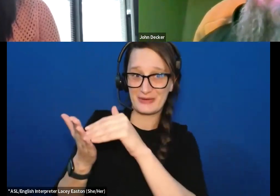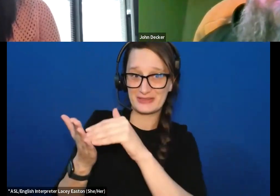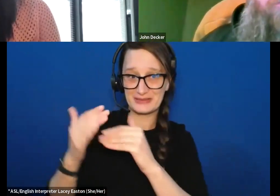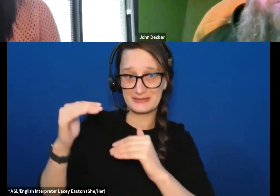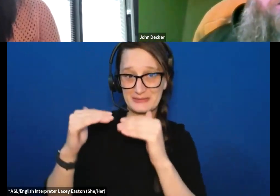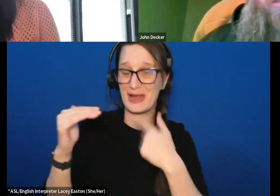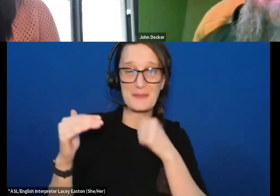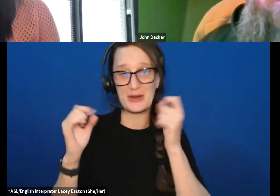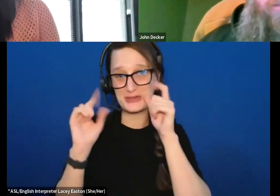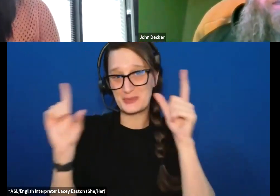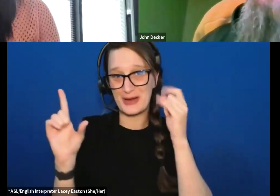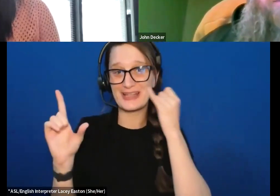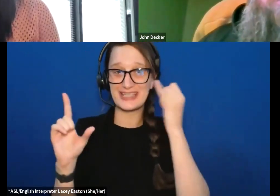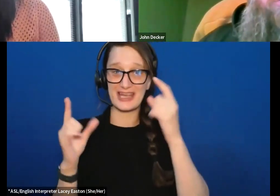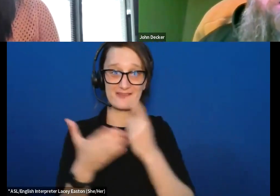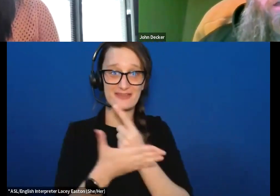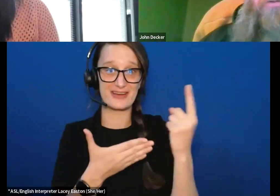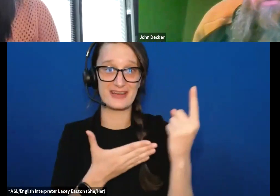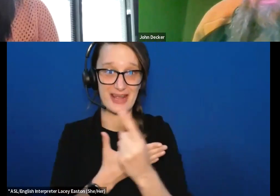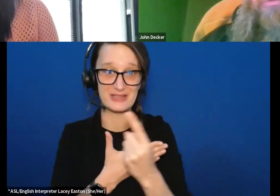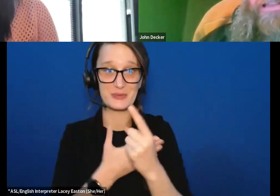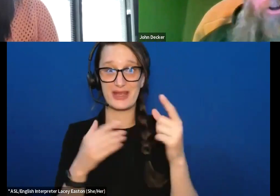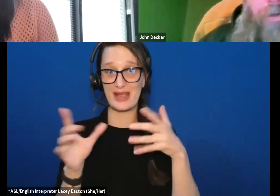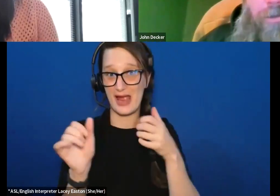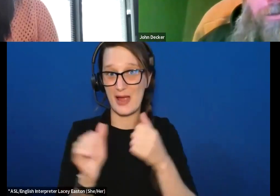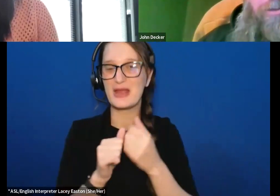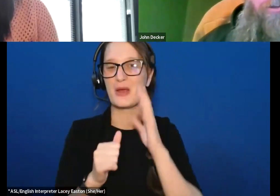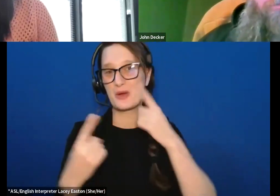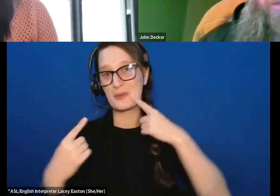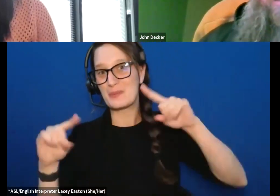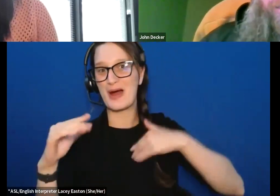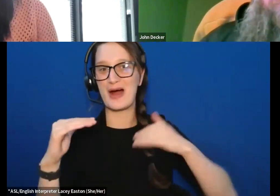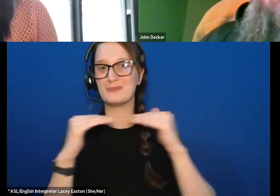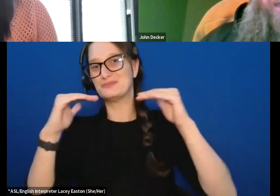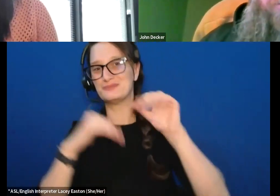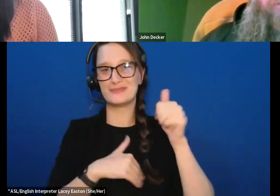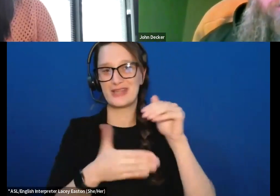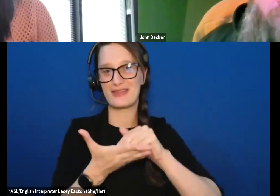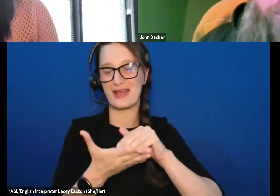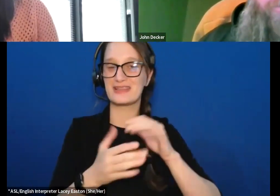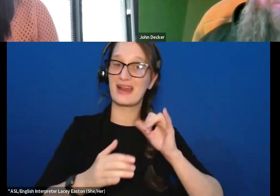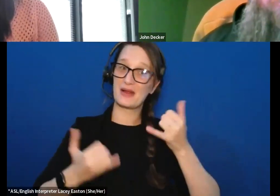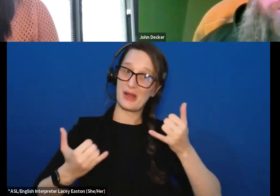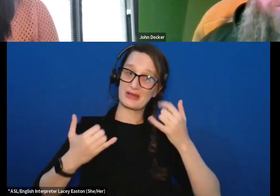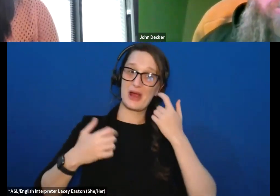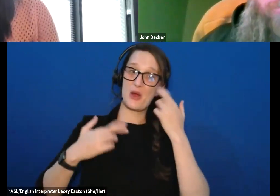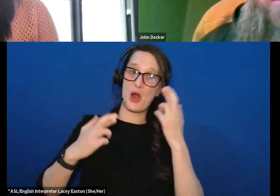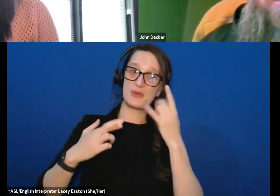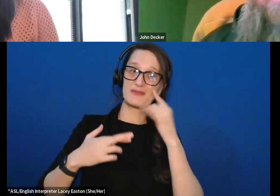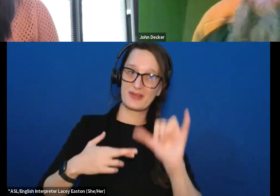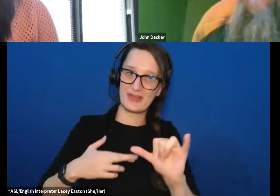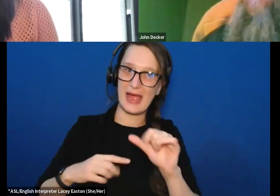hit 10,000 when we do our next weekly update, which is where I was really hoping we could get when we had about 1,000 that were